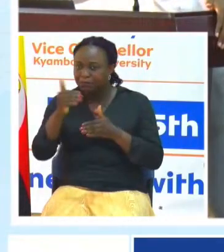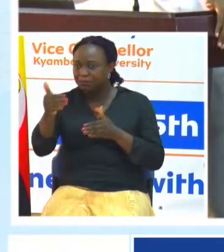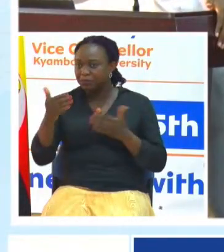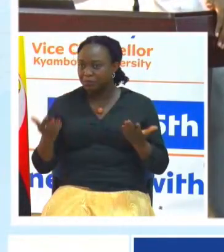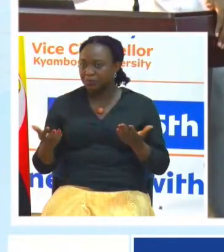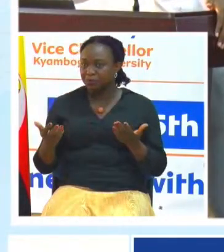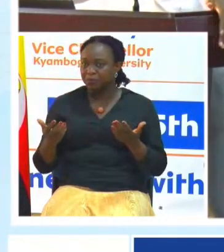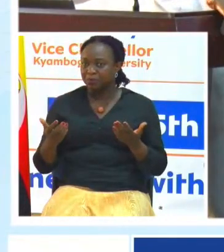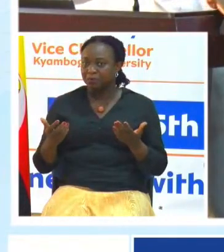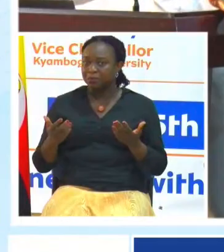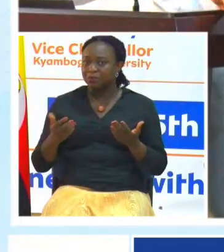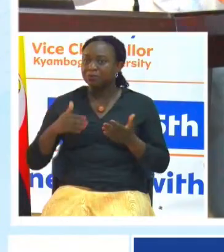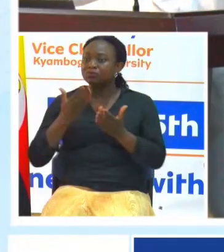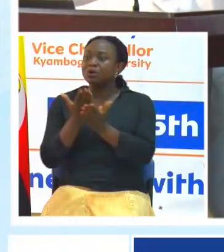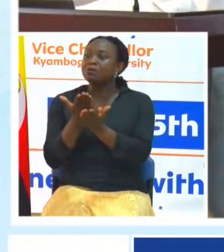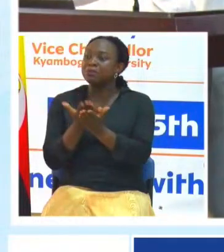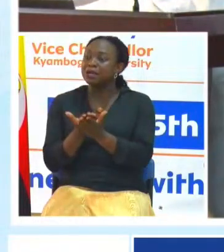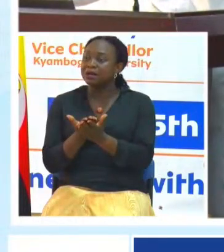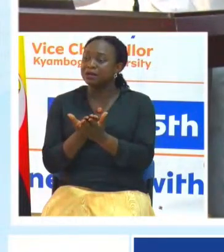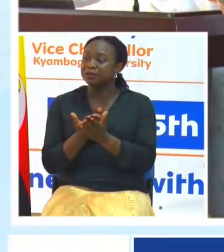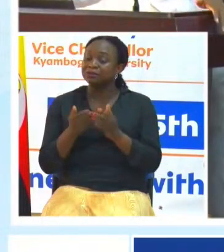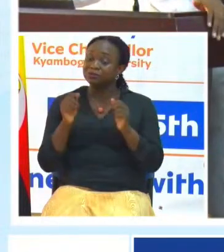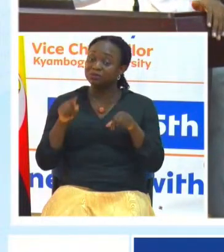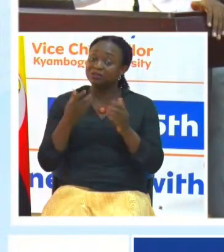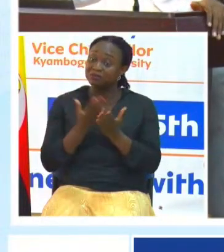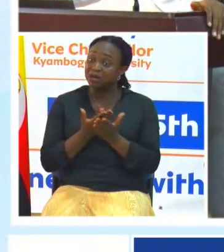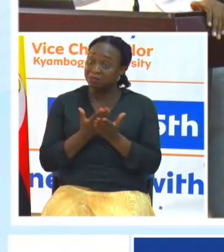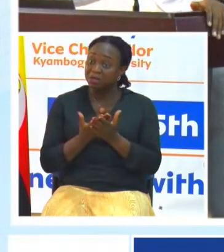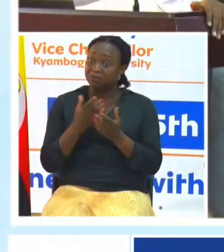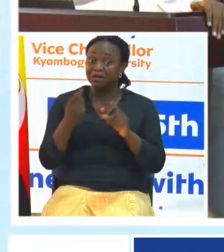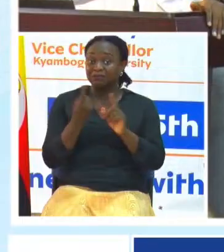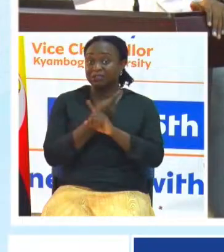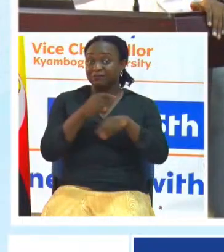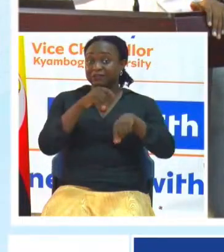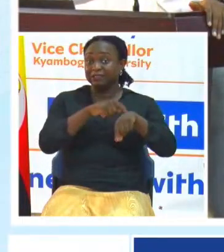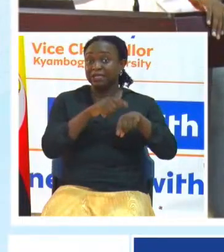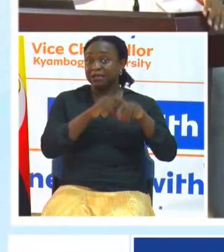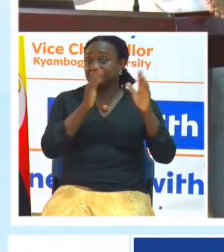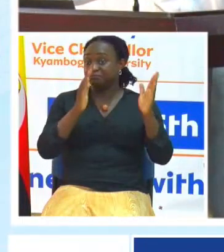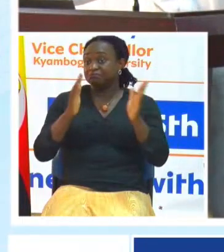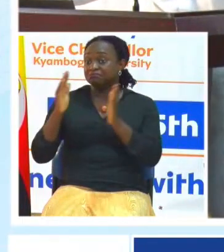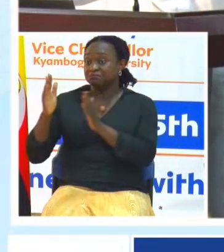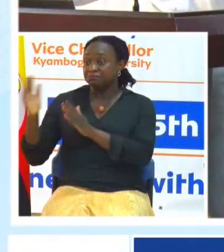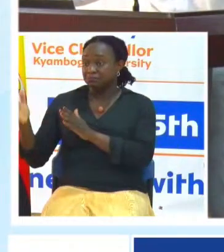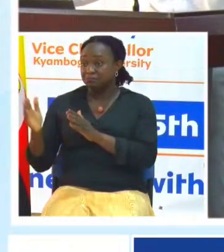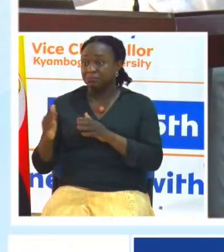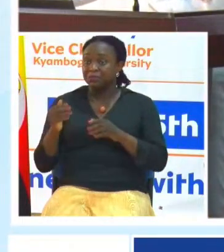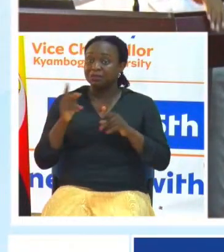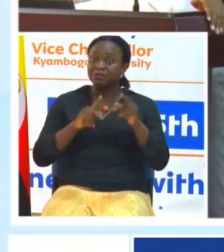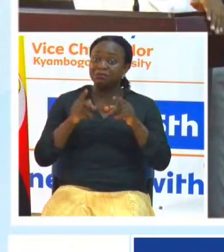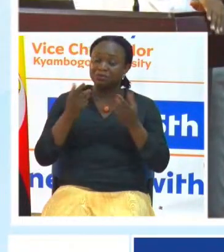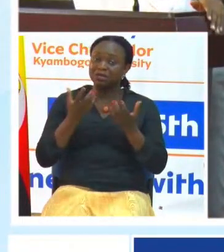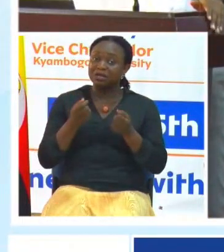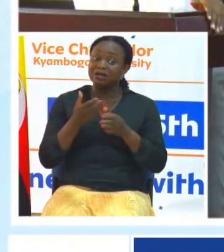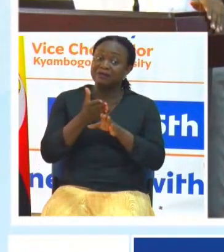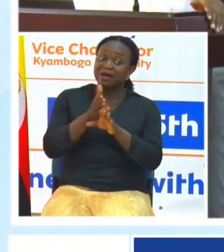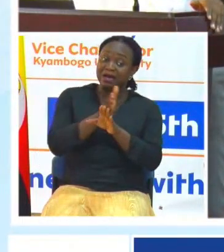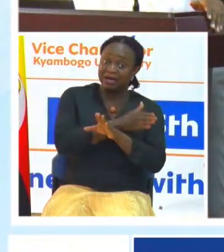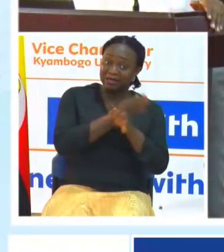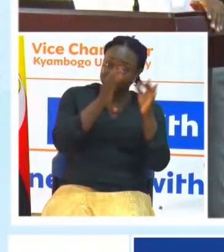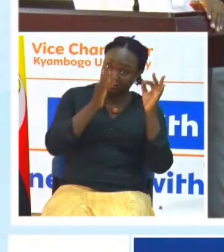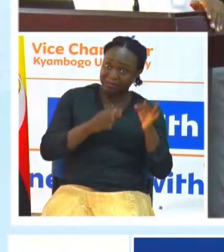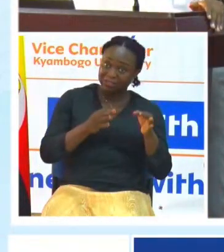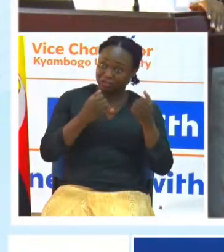I say thinking of applying, there are different application timelines in the United States. There is what we call the early decision, the early